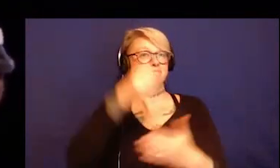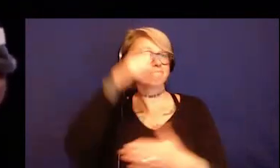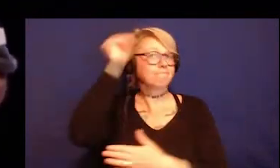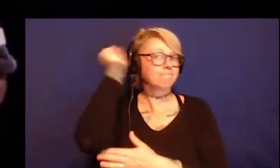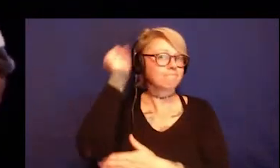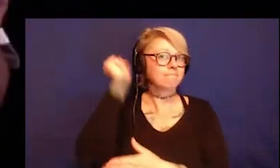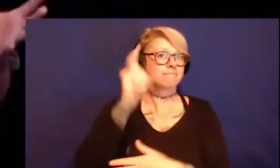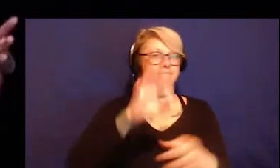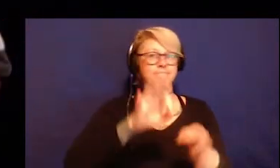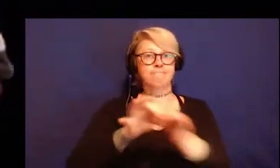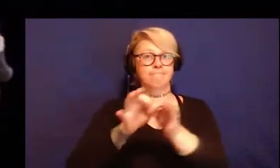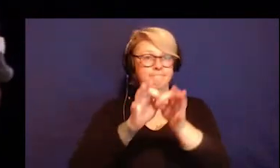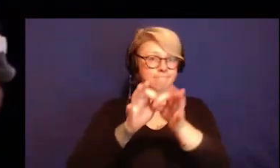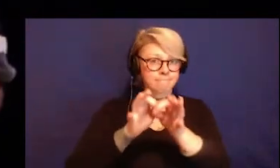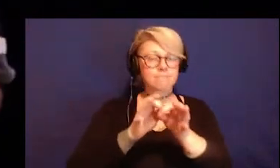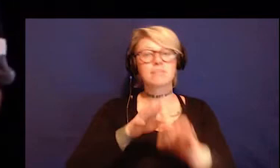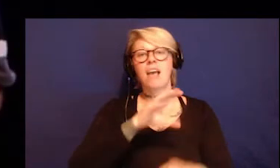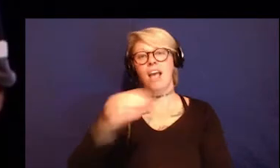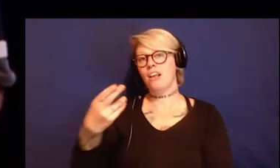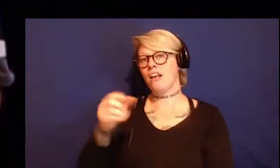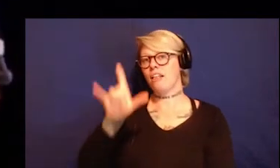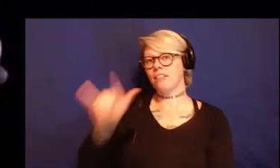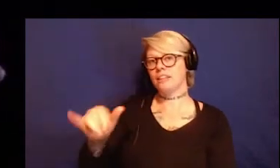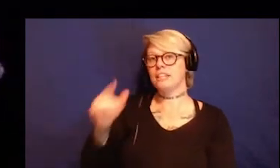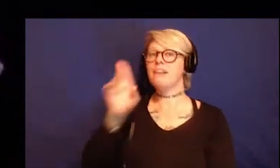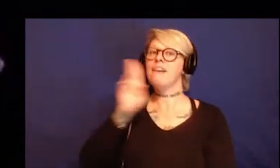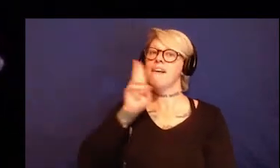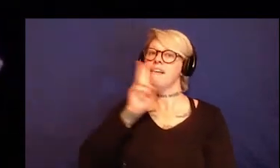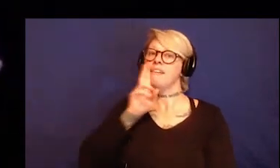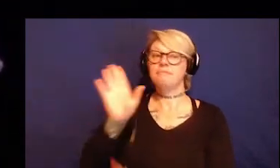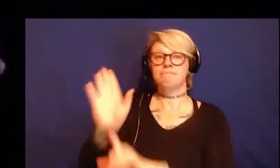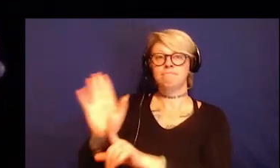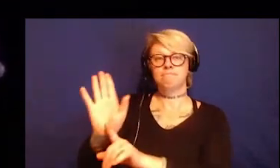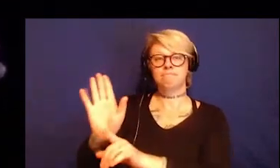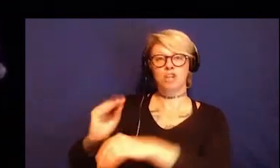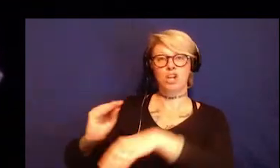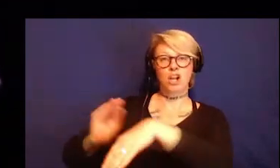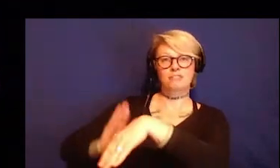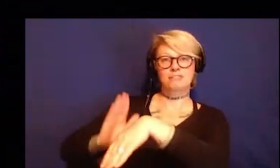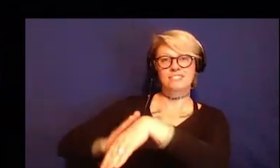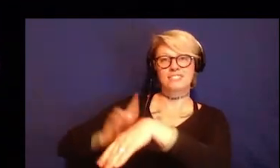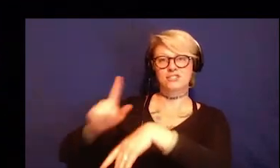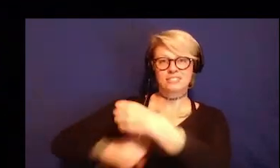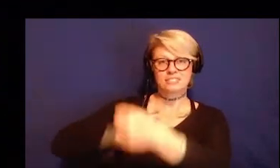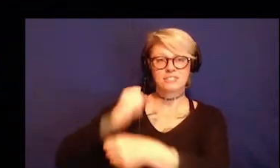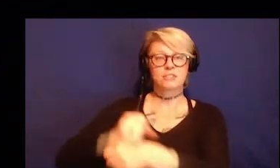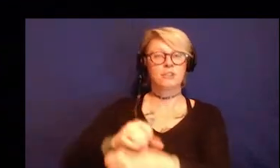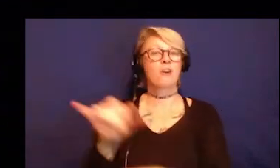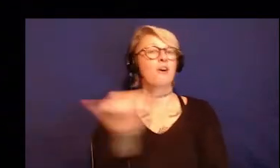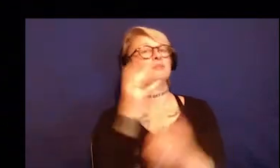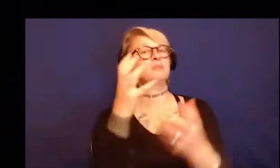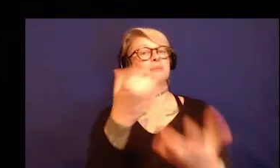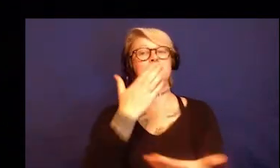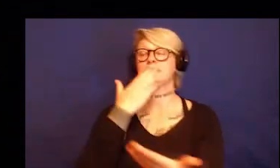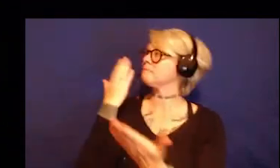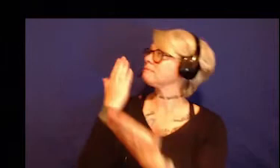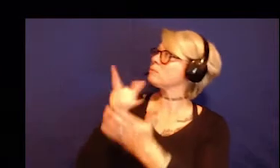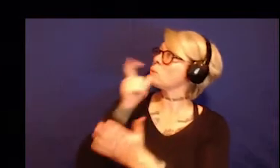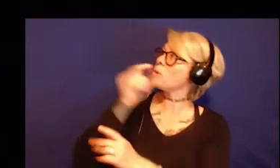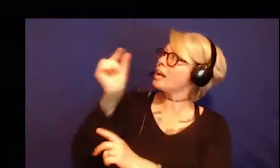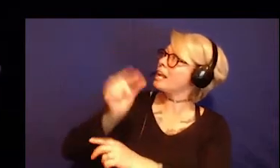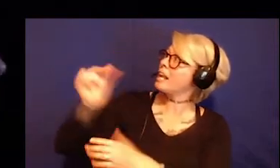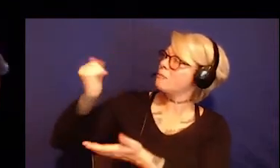And before we dive in, we have to take a second to thank our amazing funders and partners through the Government of Canada, through the Department of